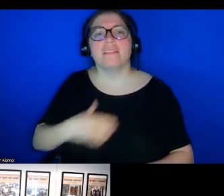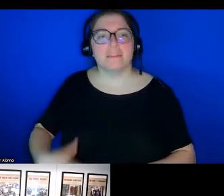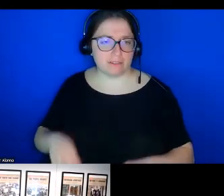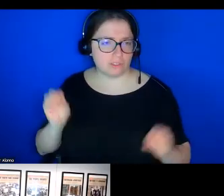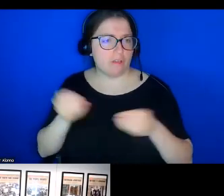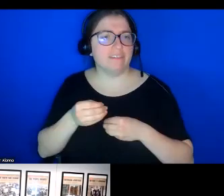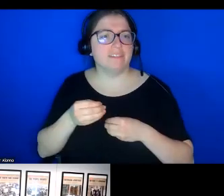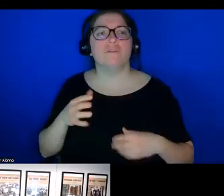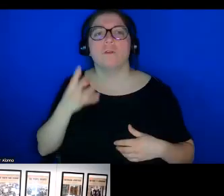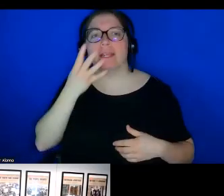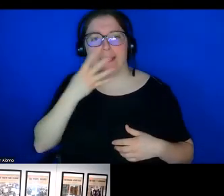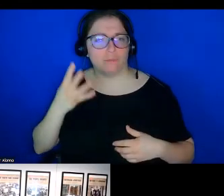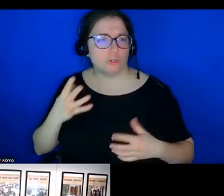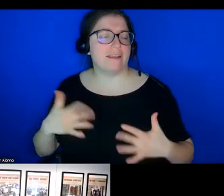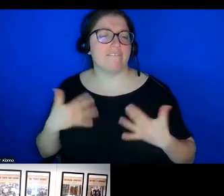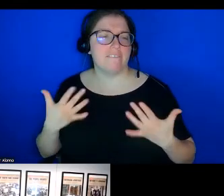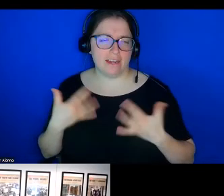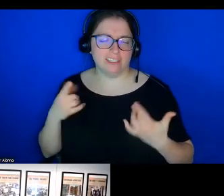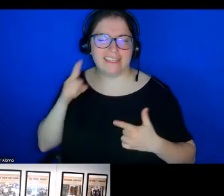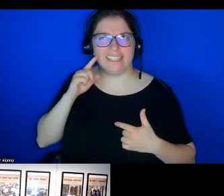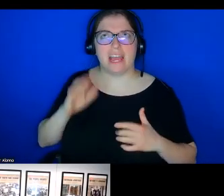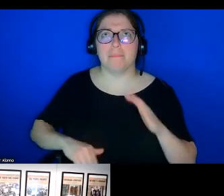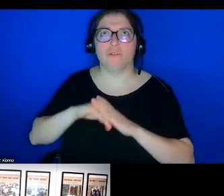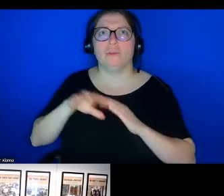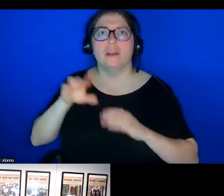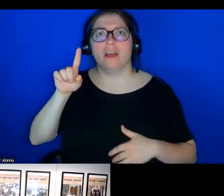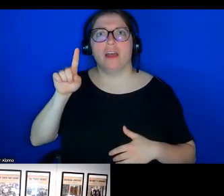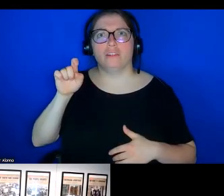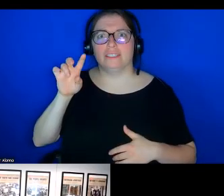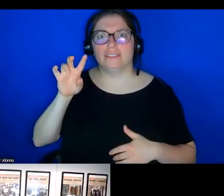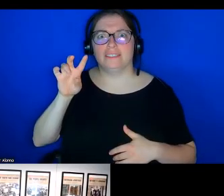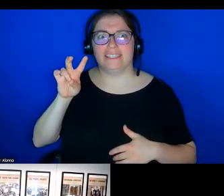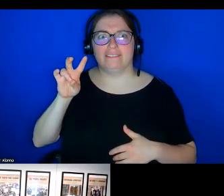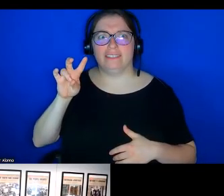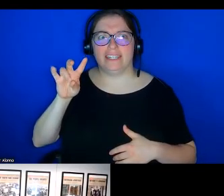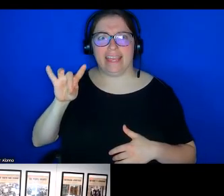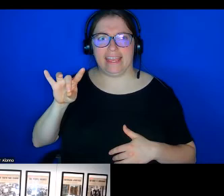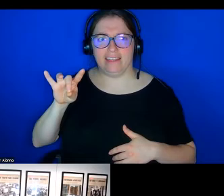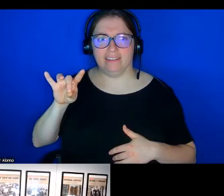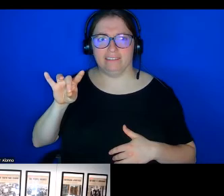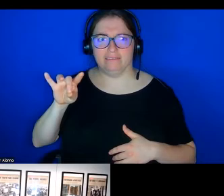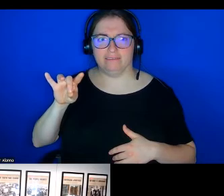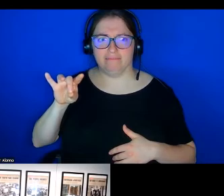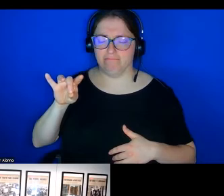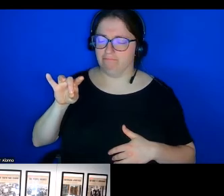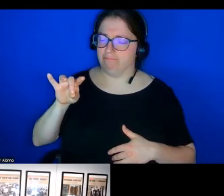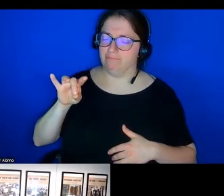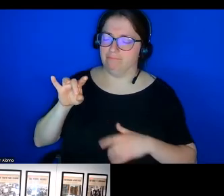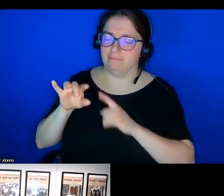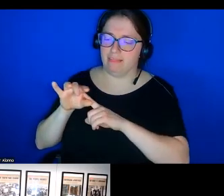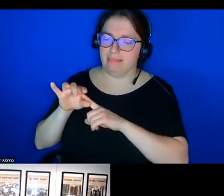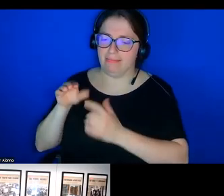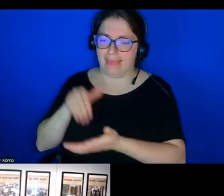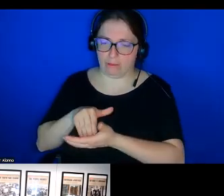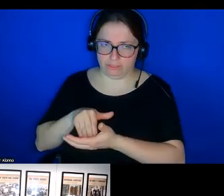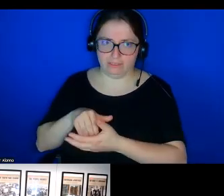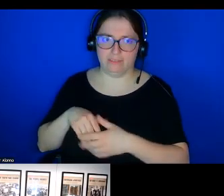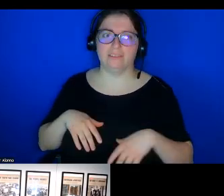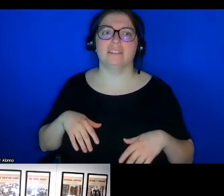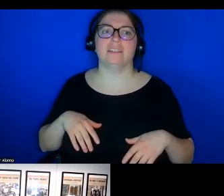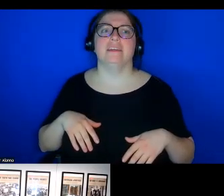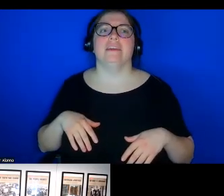up to 875 000 potential eligible voters i will say when we've looked into this in different jurisdictions